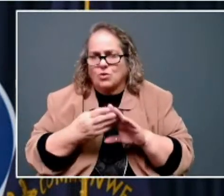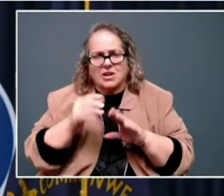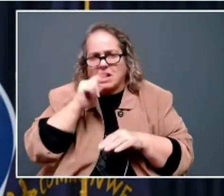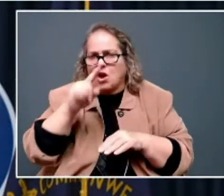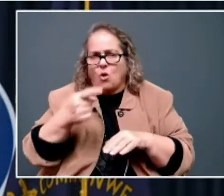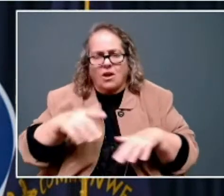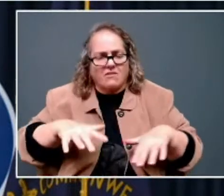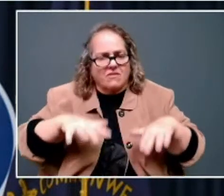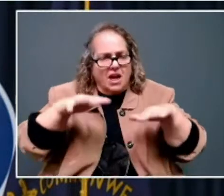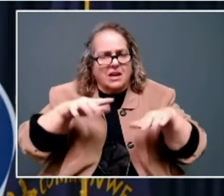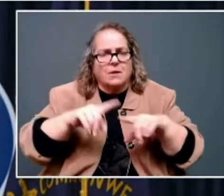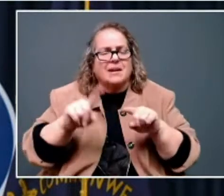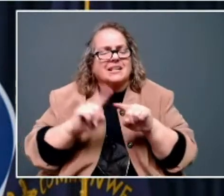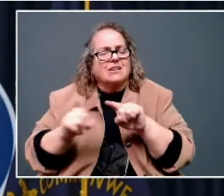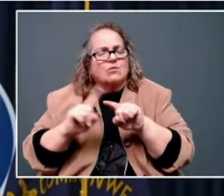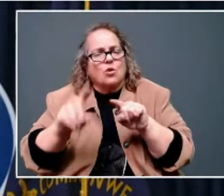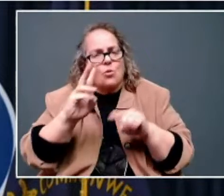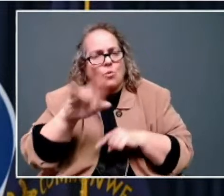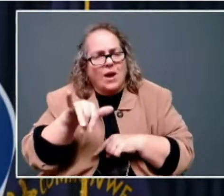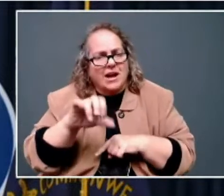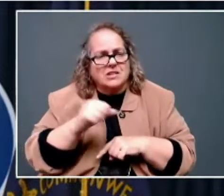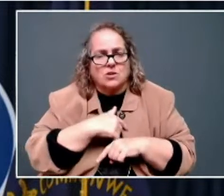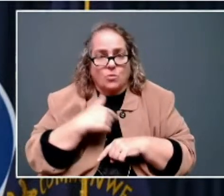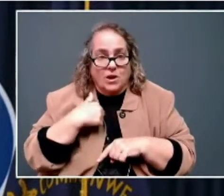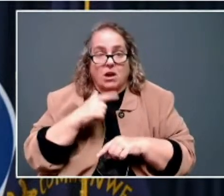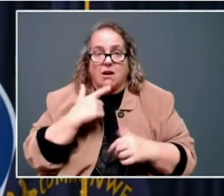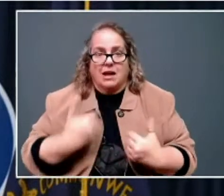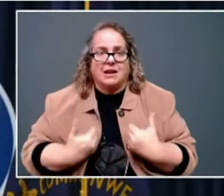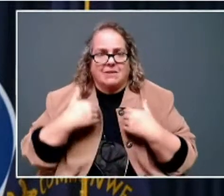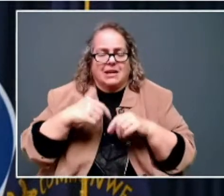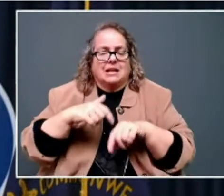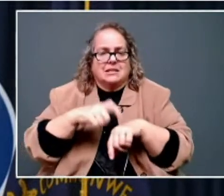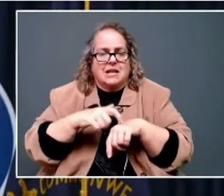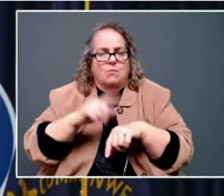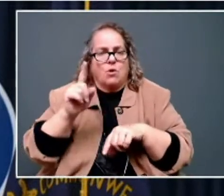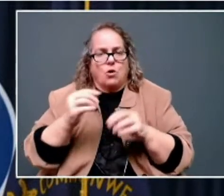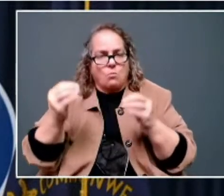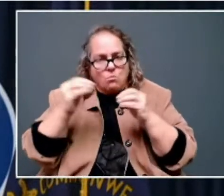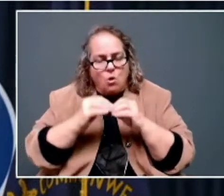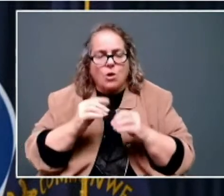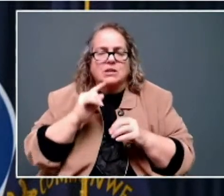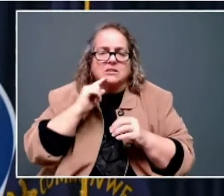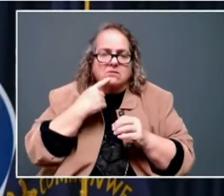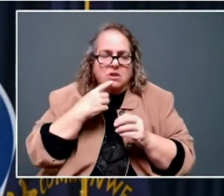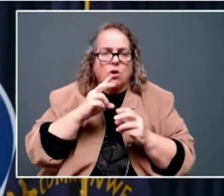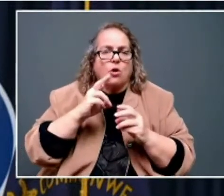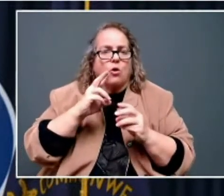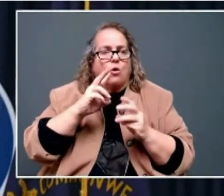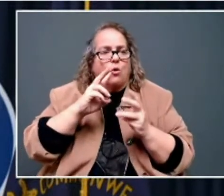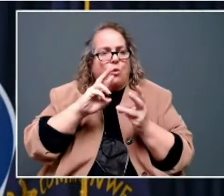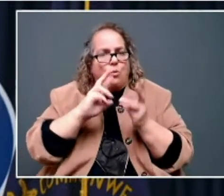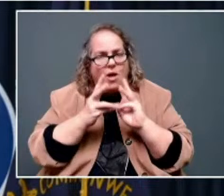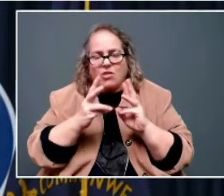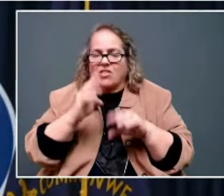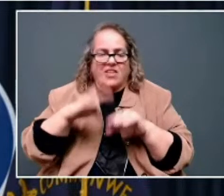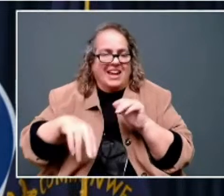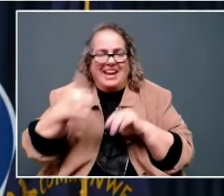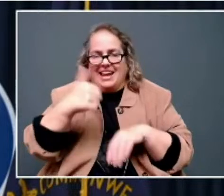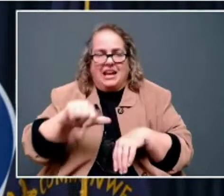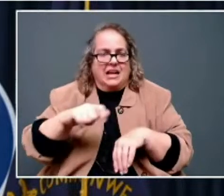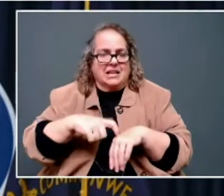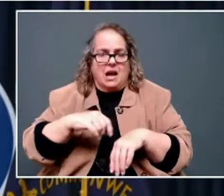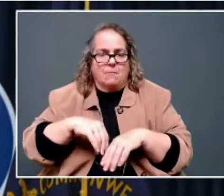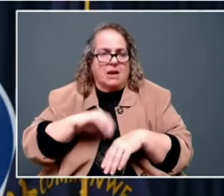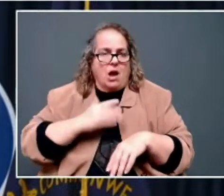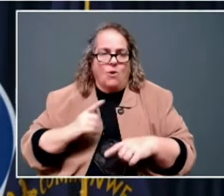in different ways, right? We are living in a time of more severe weather than at any time in our lifetimes, which means we